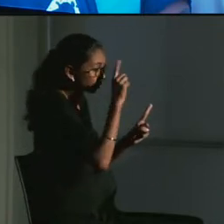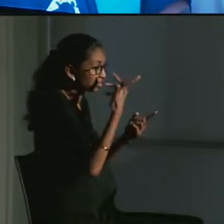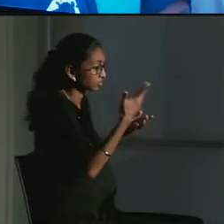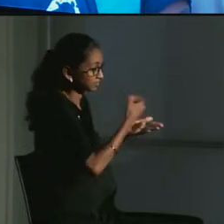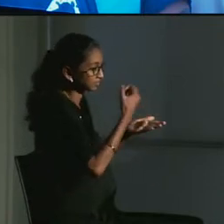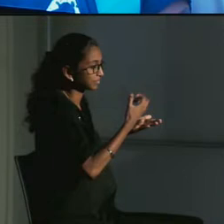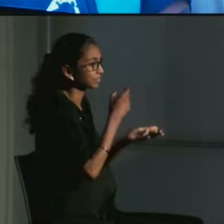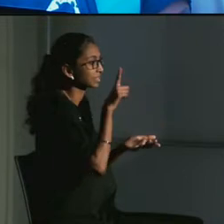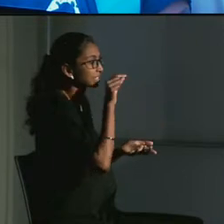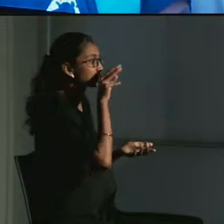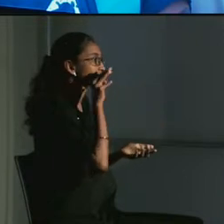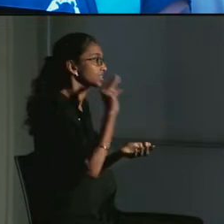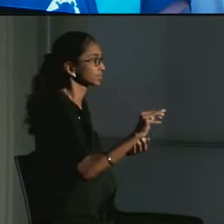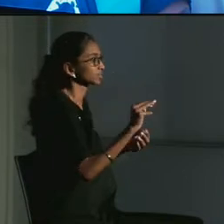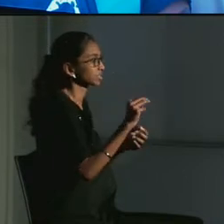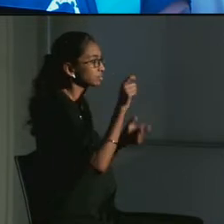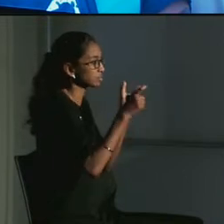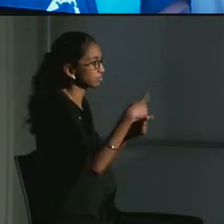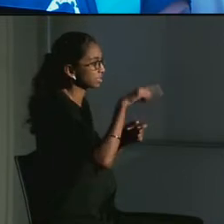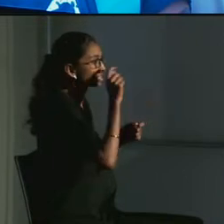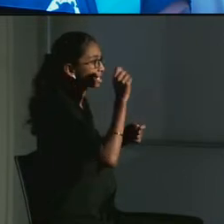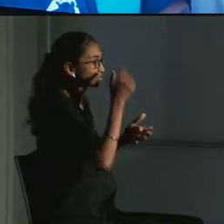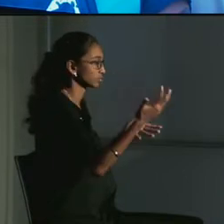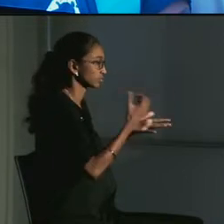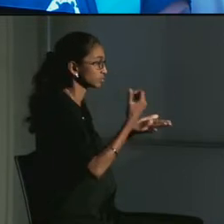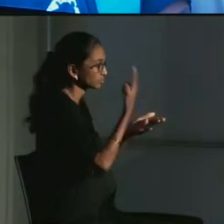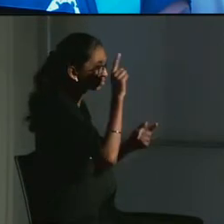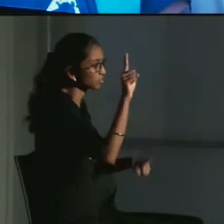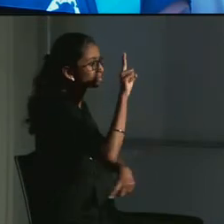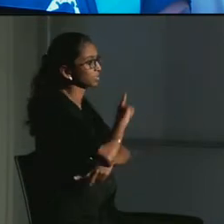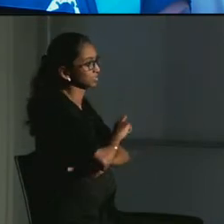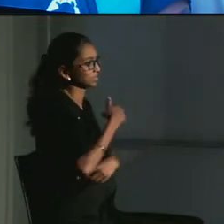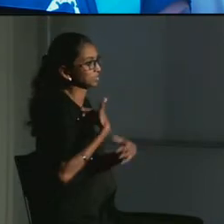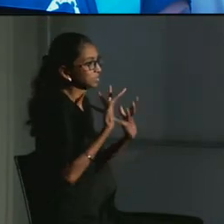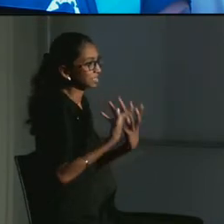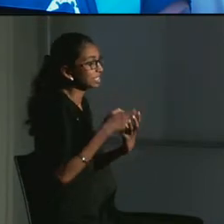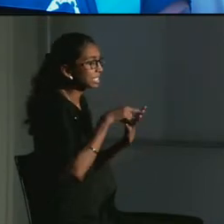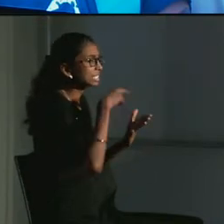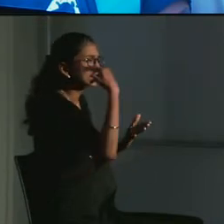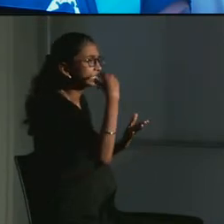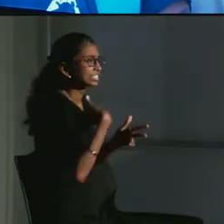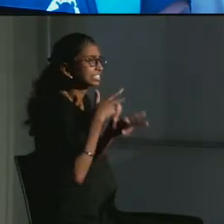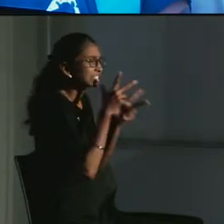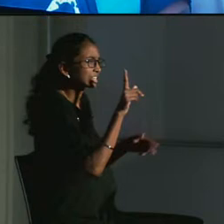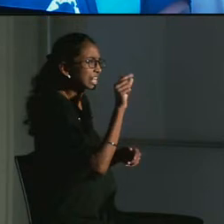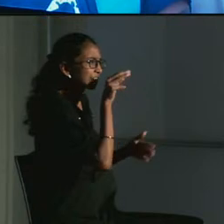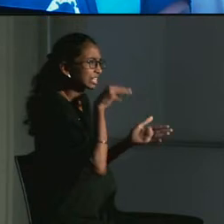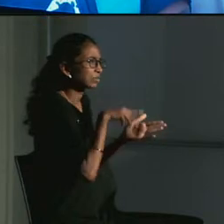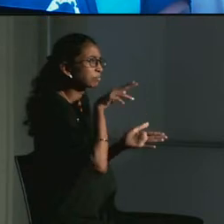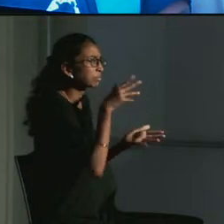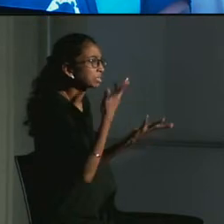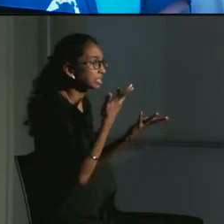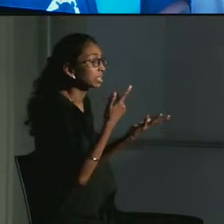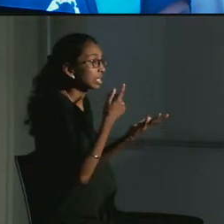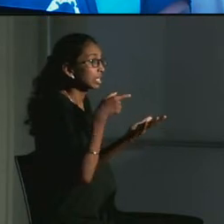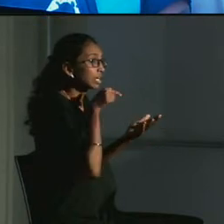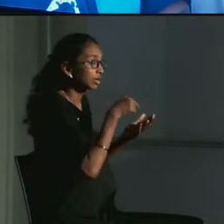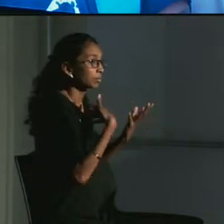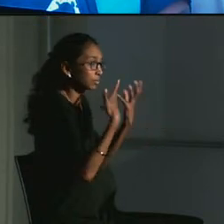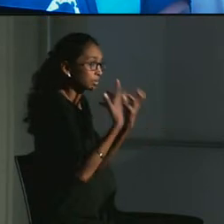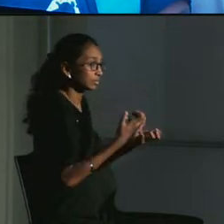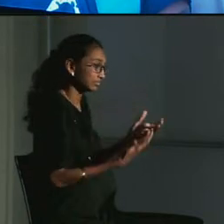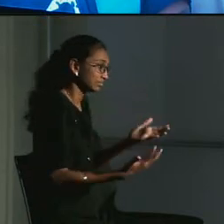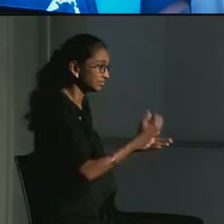10,000 garment testimonials together one day. And the reason why I say 10,000 is really so that it